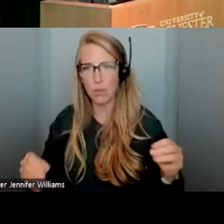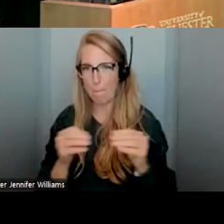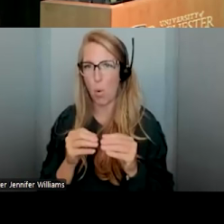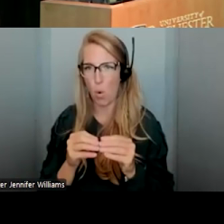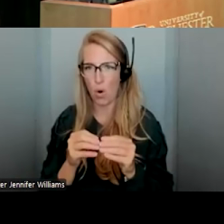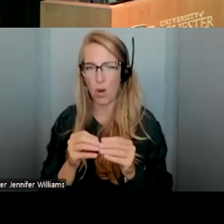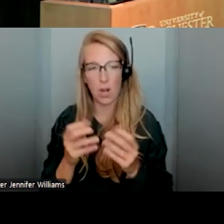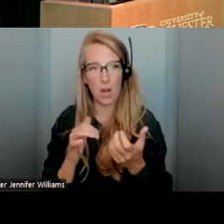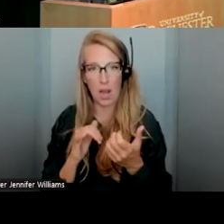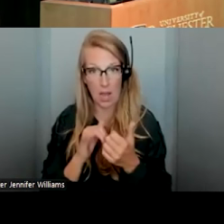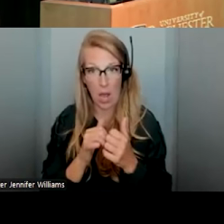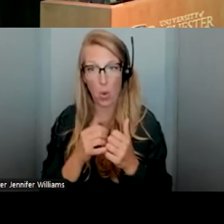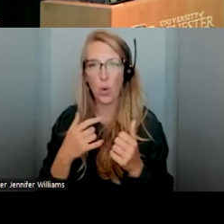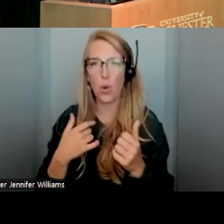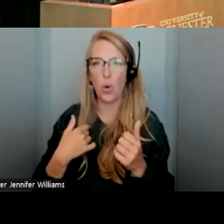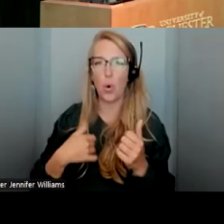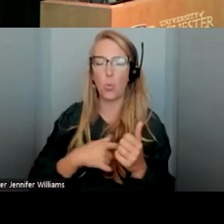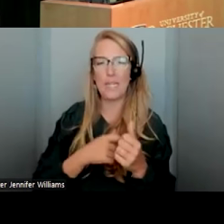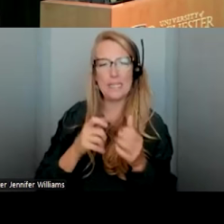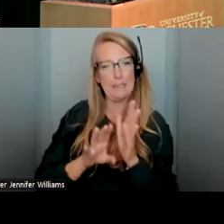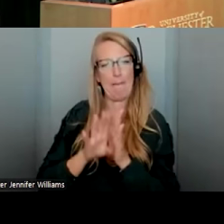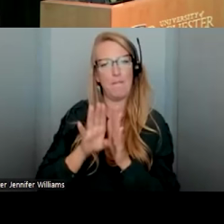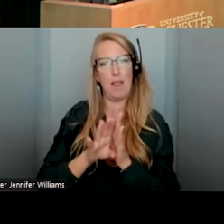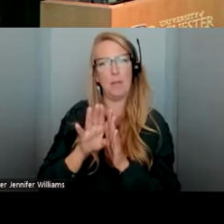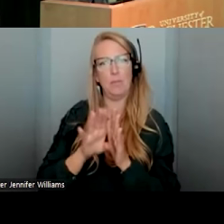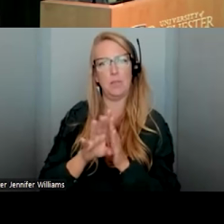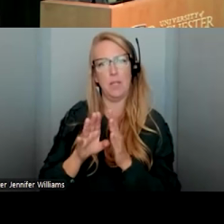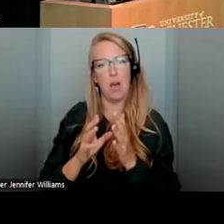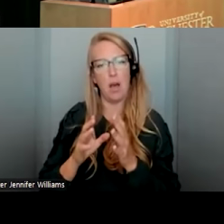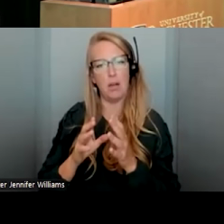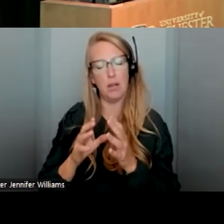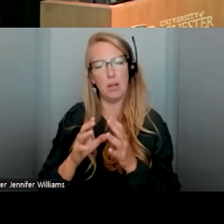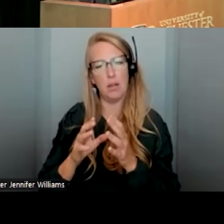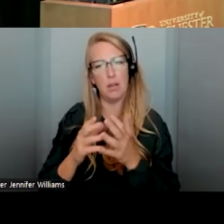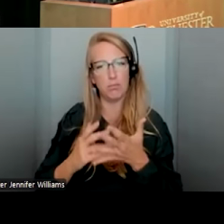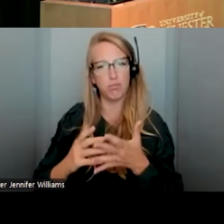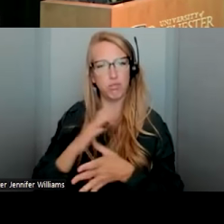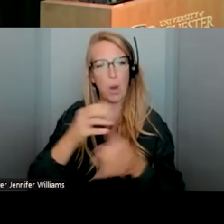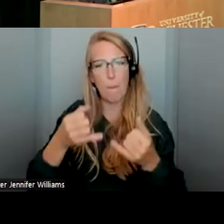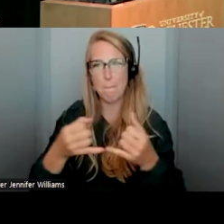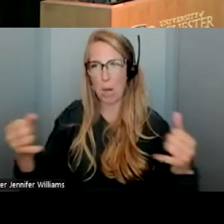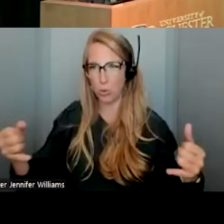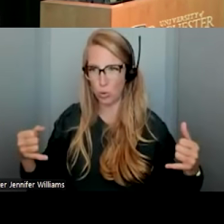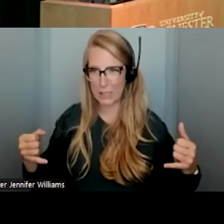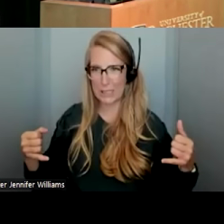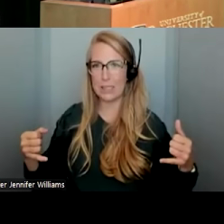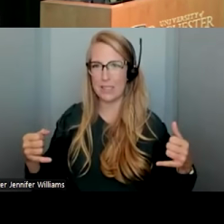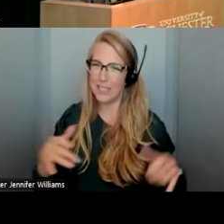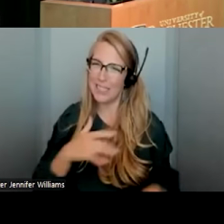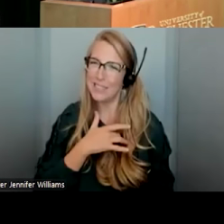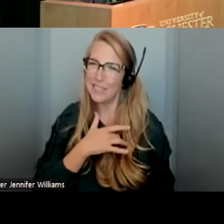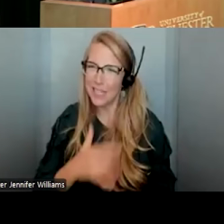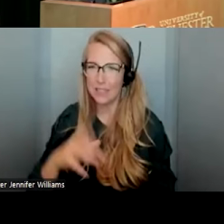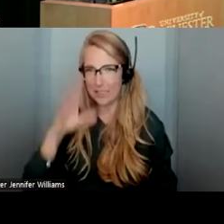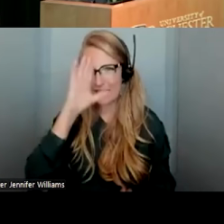so much in developing a permeable boundary. Overall, the traditional boundary of psychiatry have